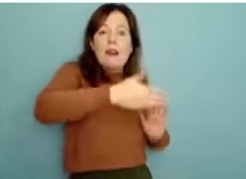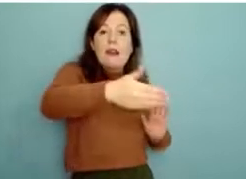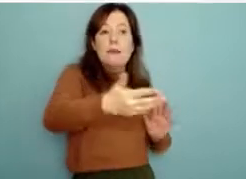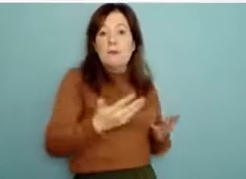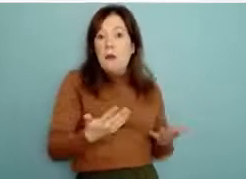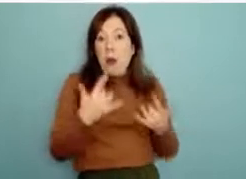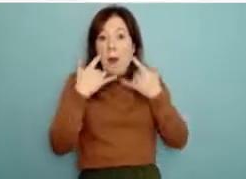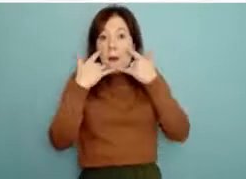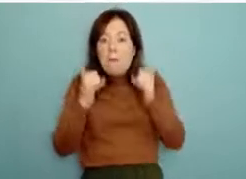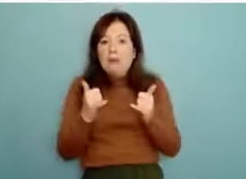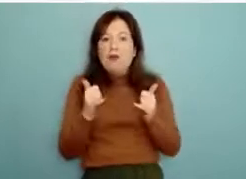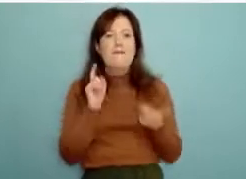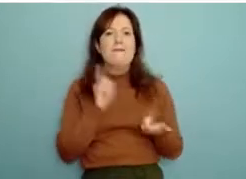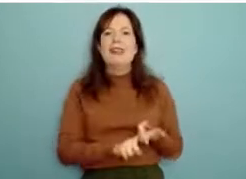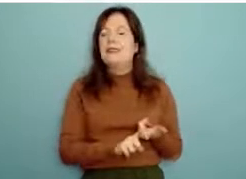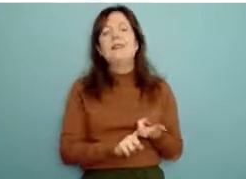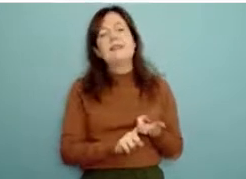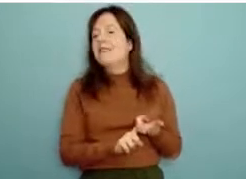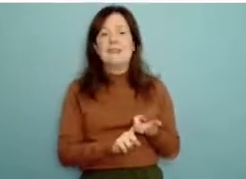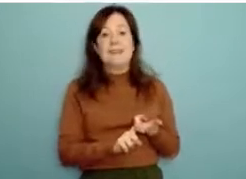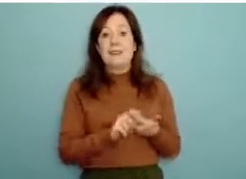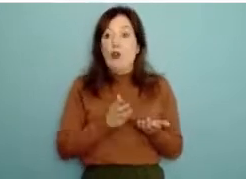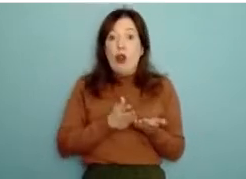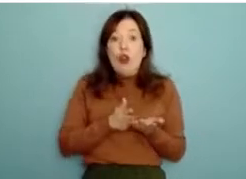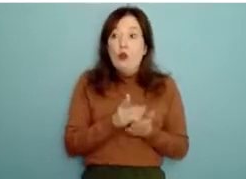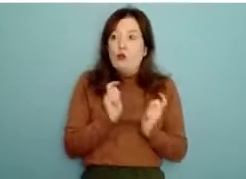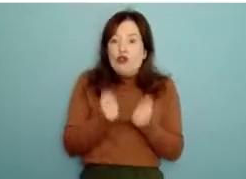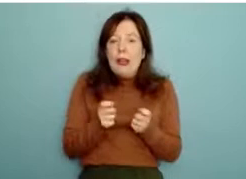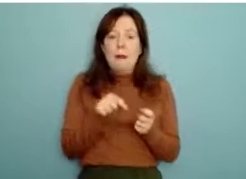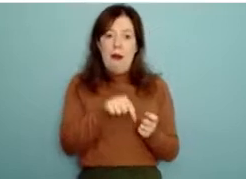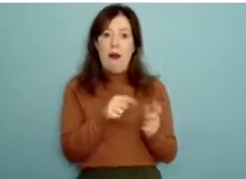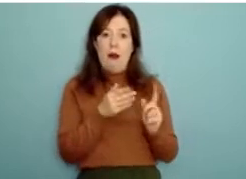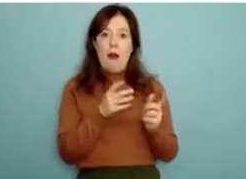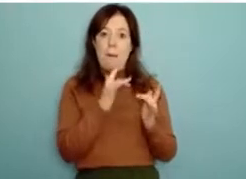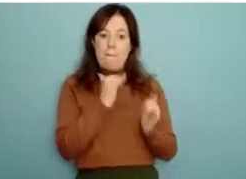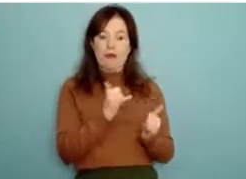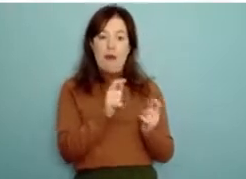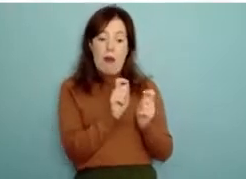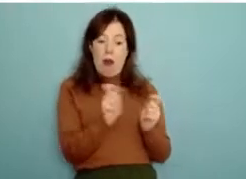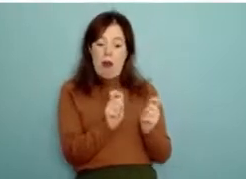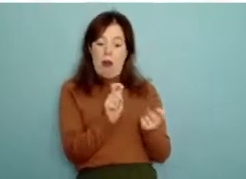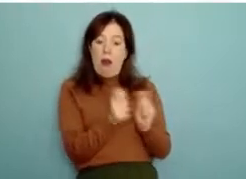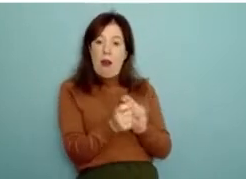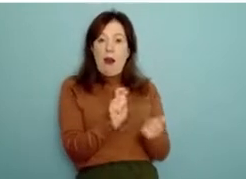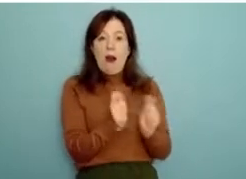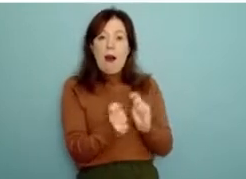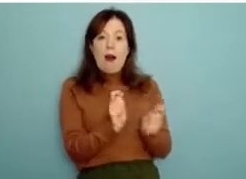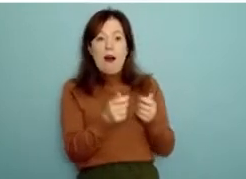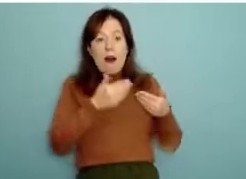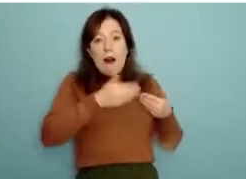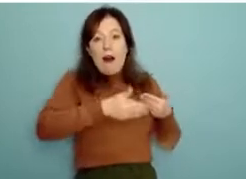as the treatment goes. And that's the goal ultimately. Your measures, my